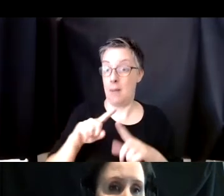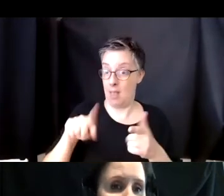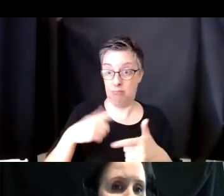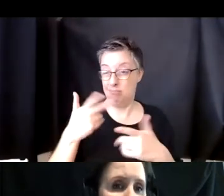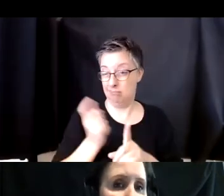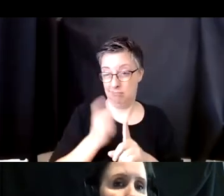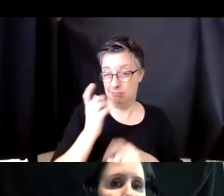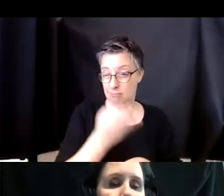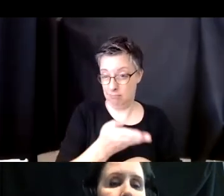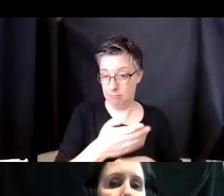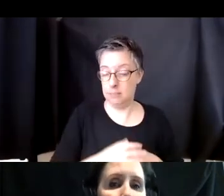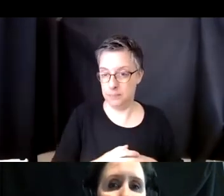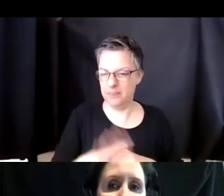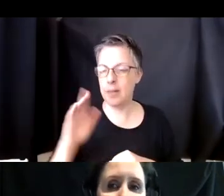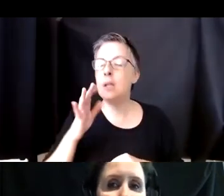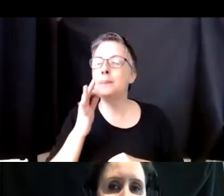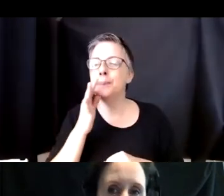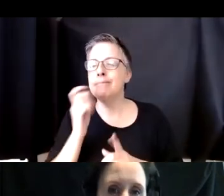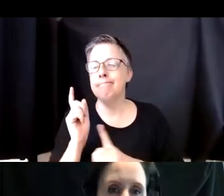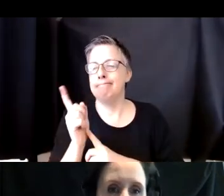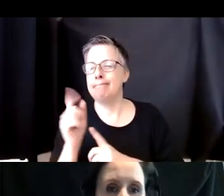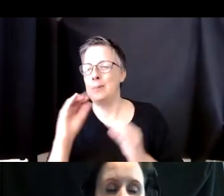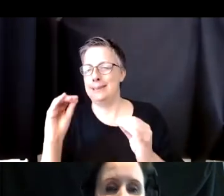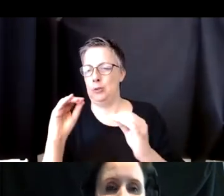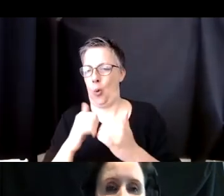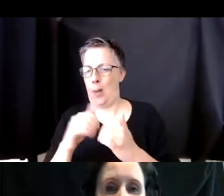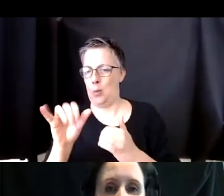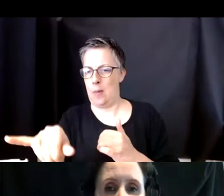I'll teach you in a minute how to do that.